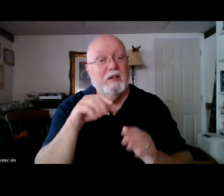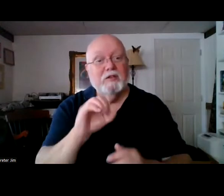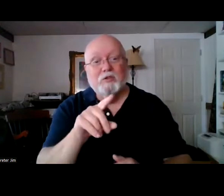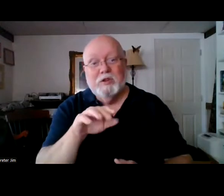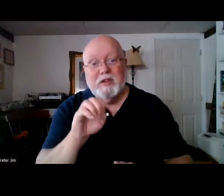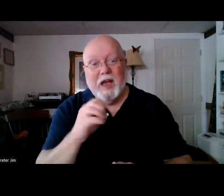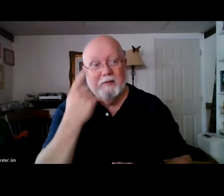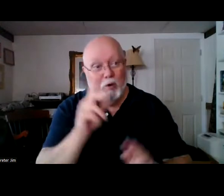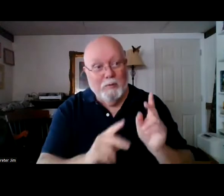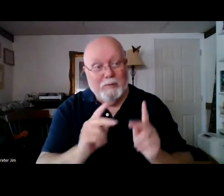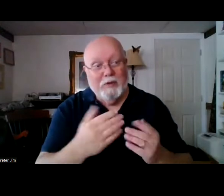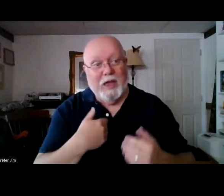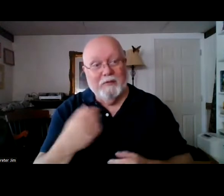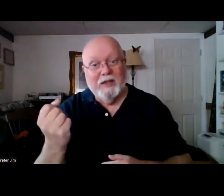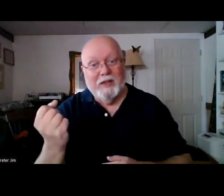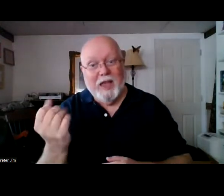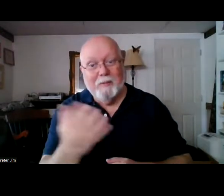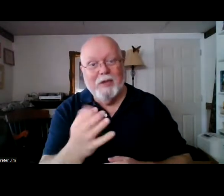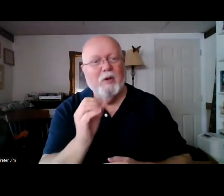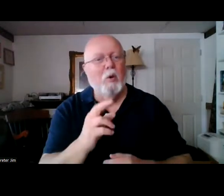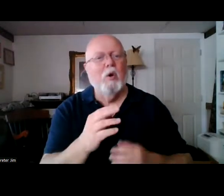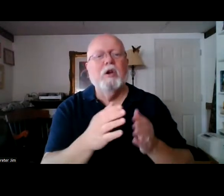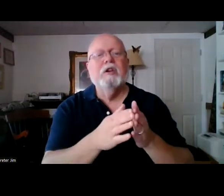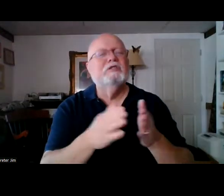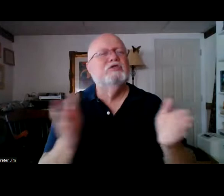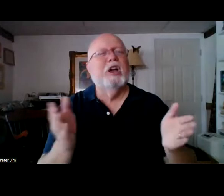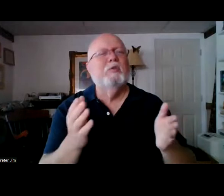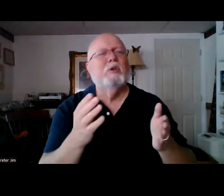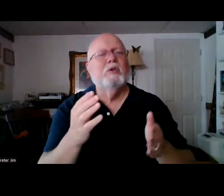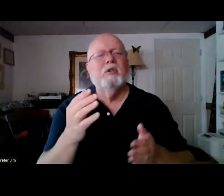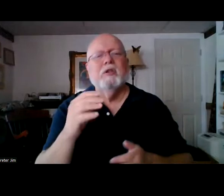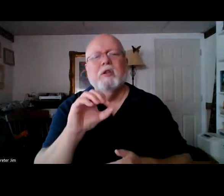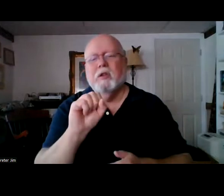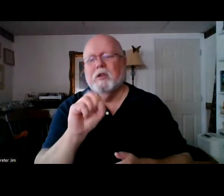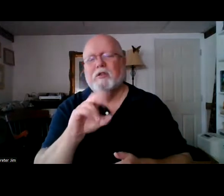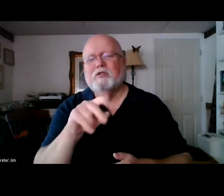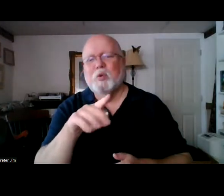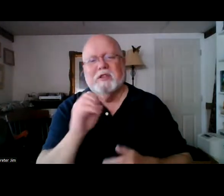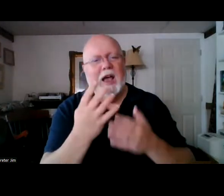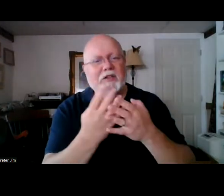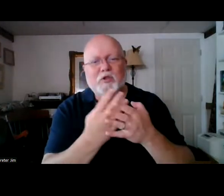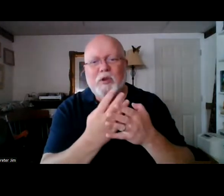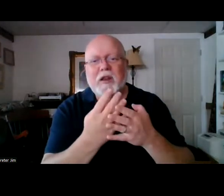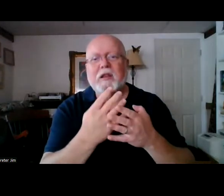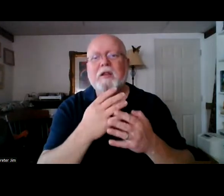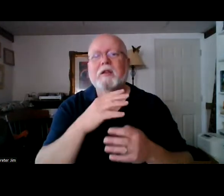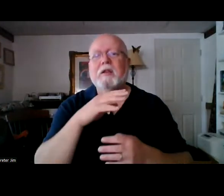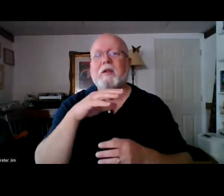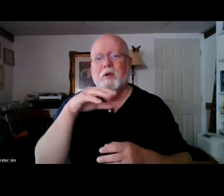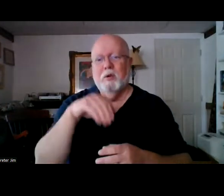gambling, or if there is like a general suicide screening, or any thoughts you have on screening within the criminal justice